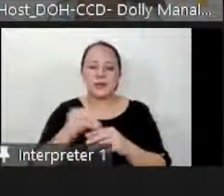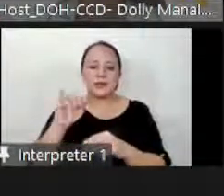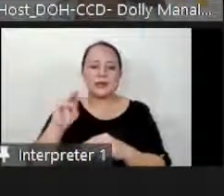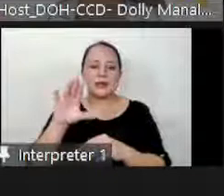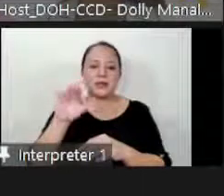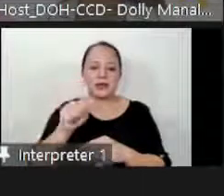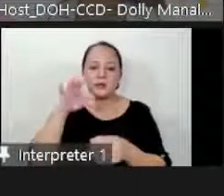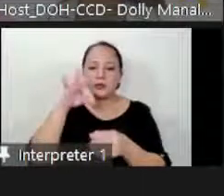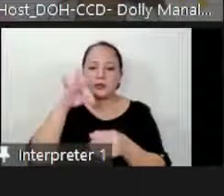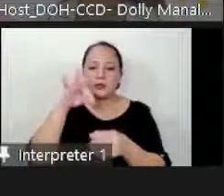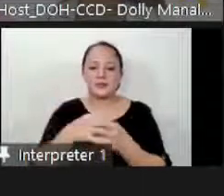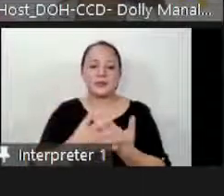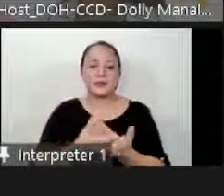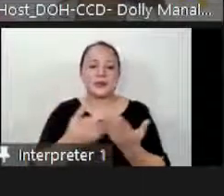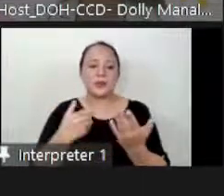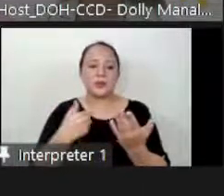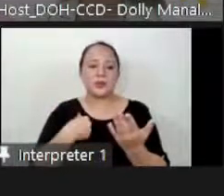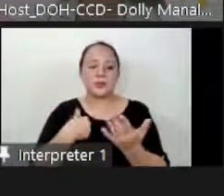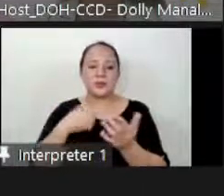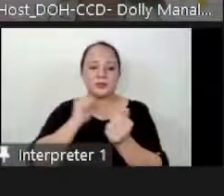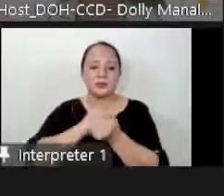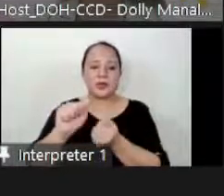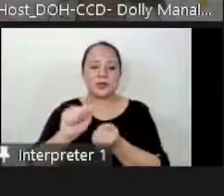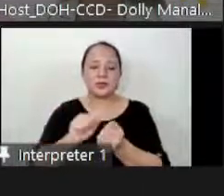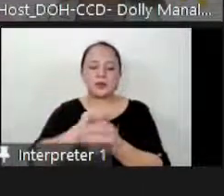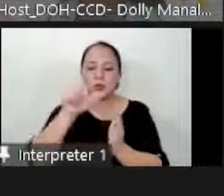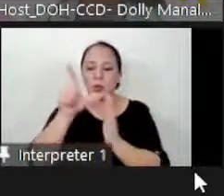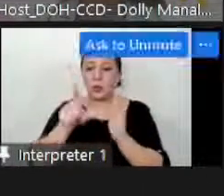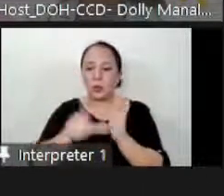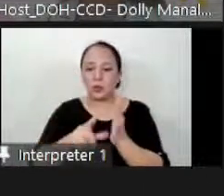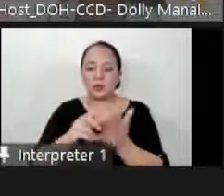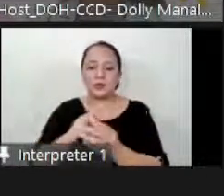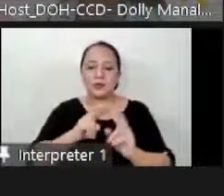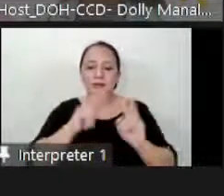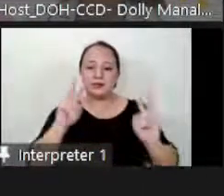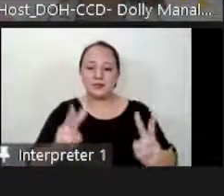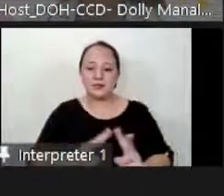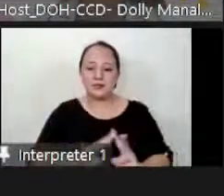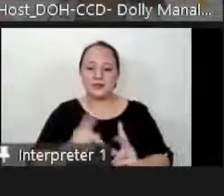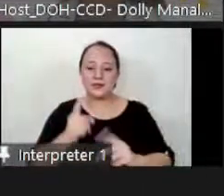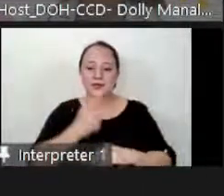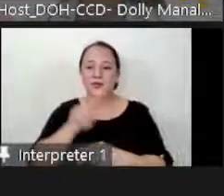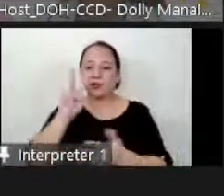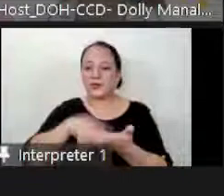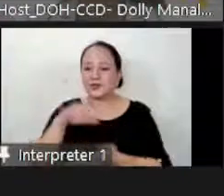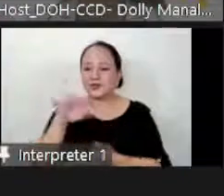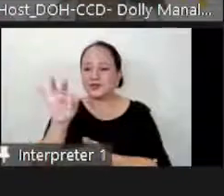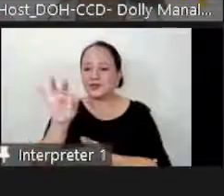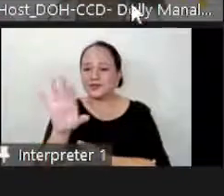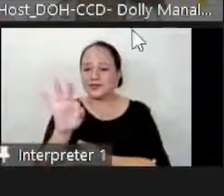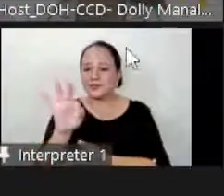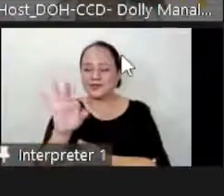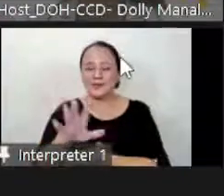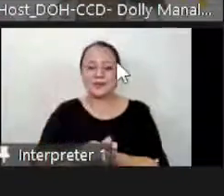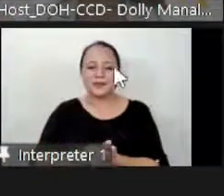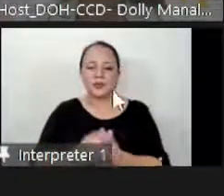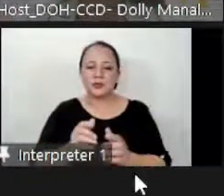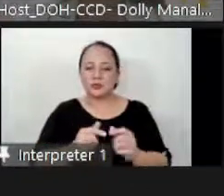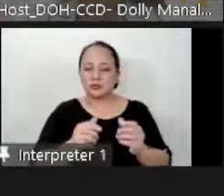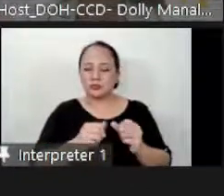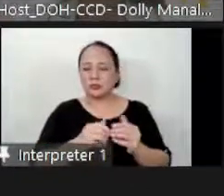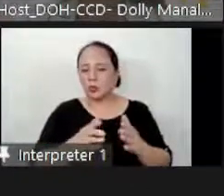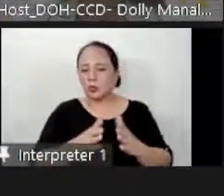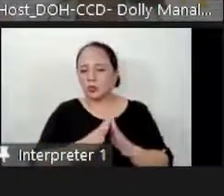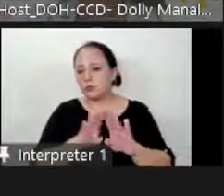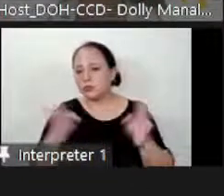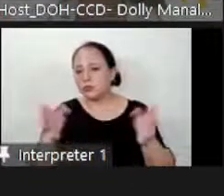or NICA, which was passed into law on Valentine's Day of 2019 to pave the way for the